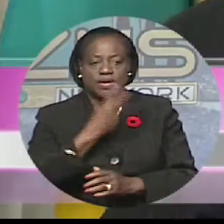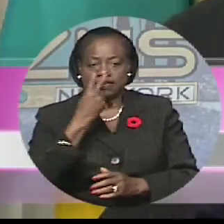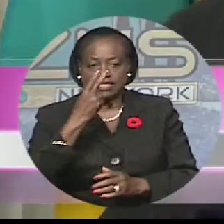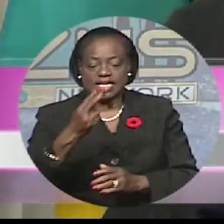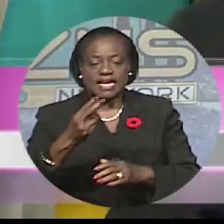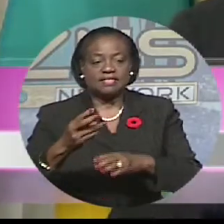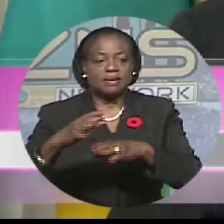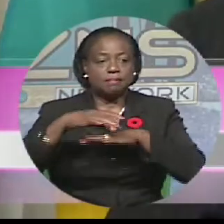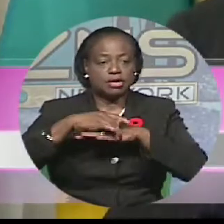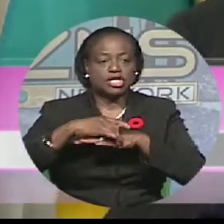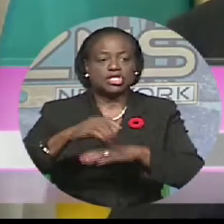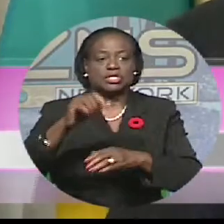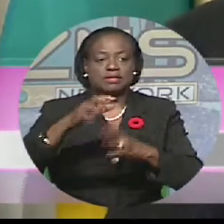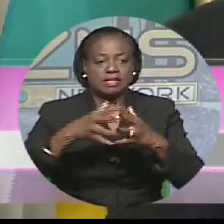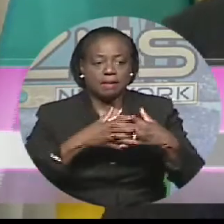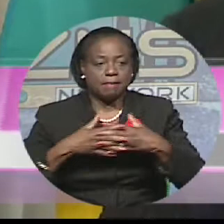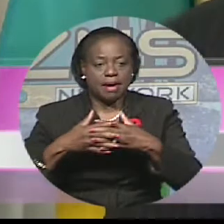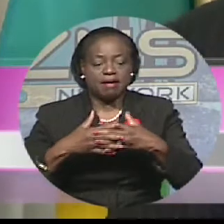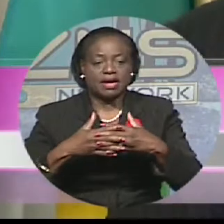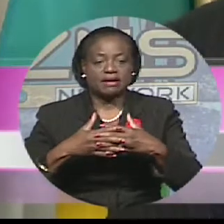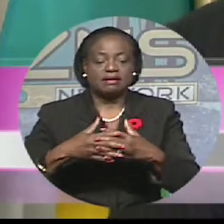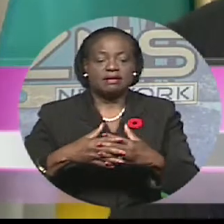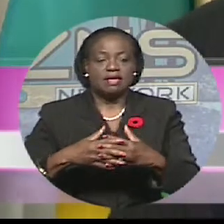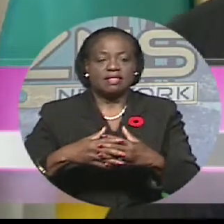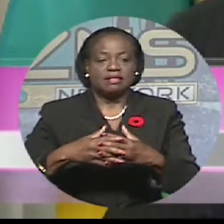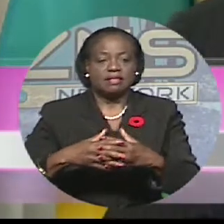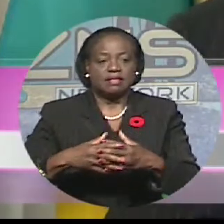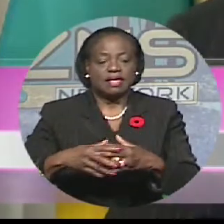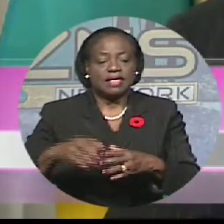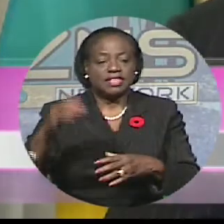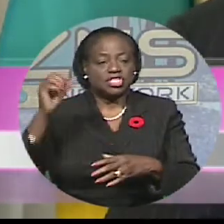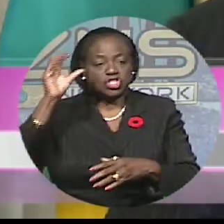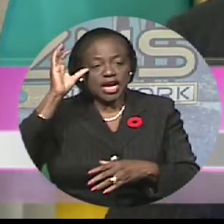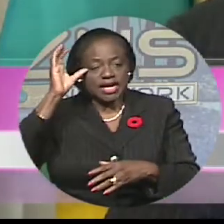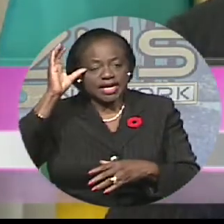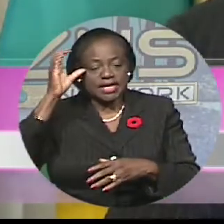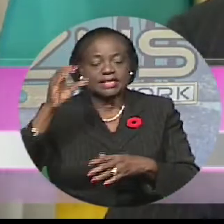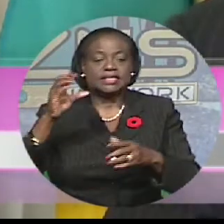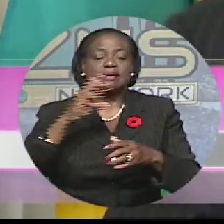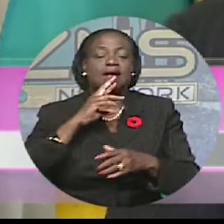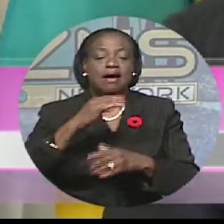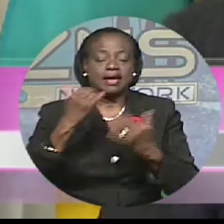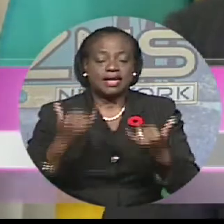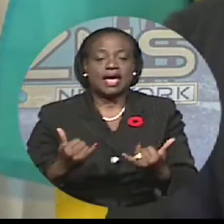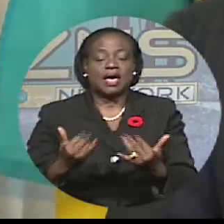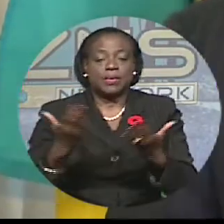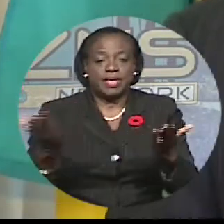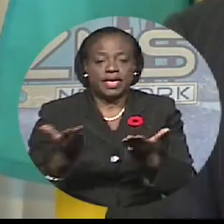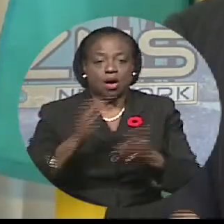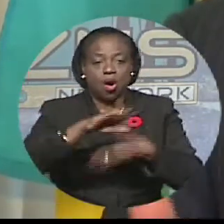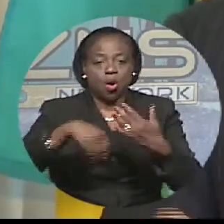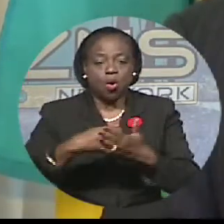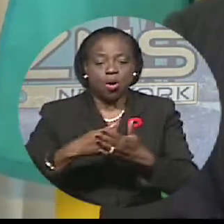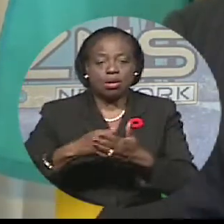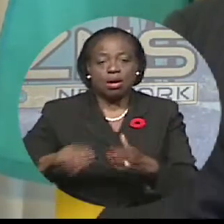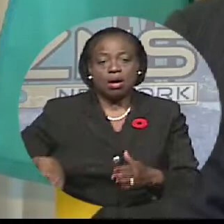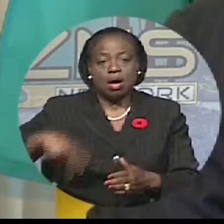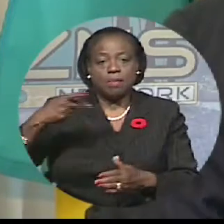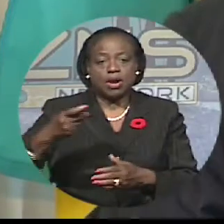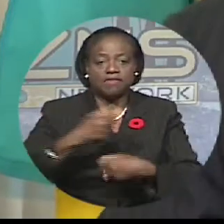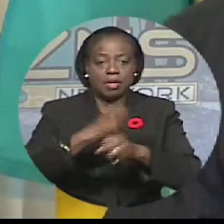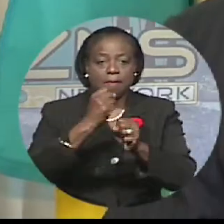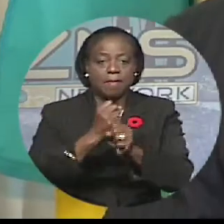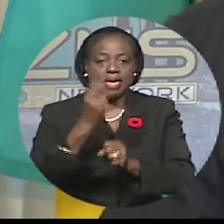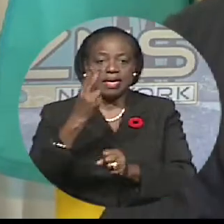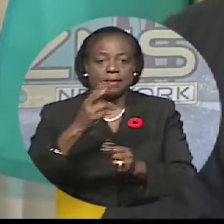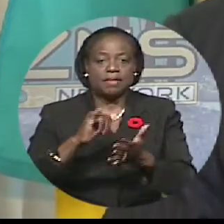the Canadians come, the Americans come, the Chinese are now here. They're all a part of the makeup that we have to cause our